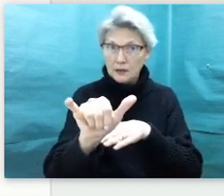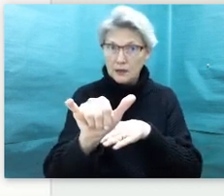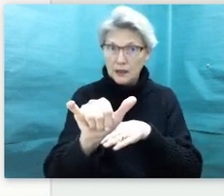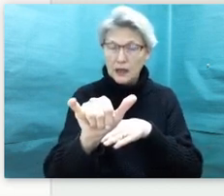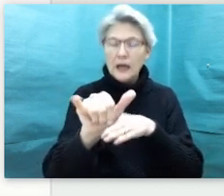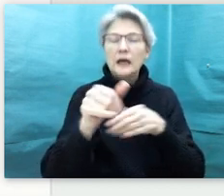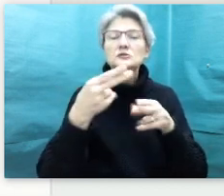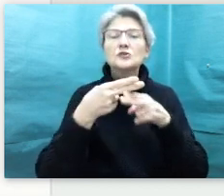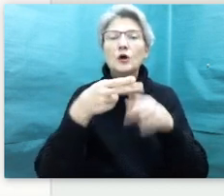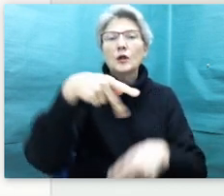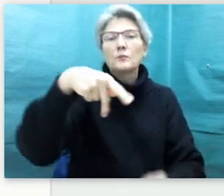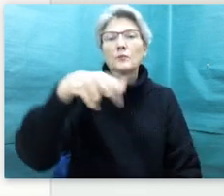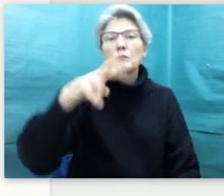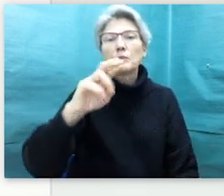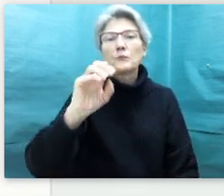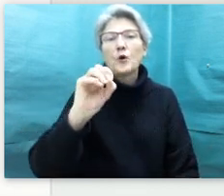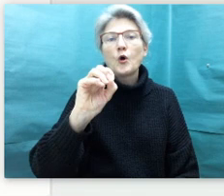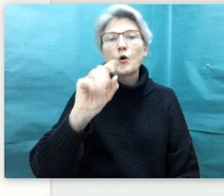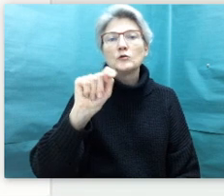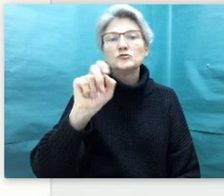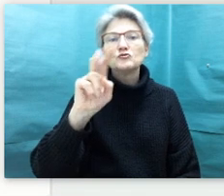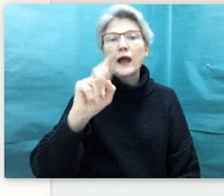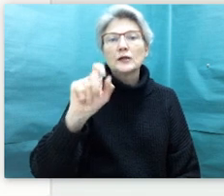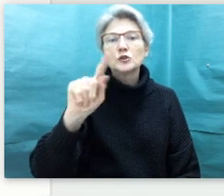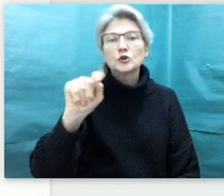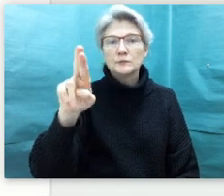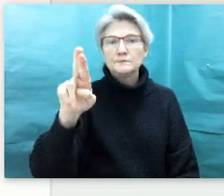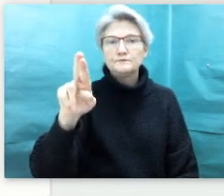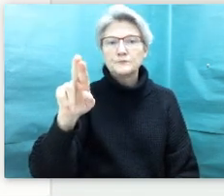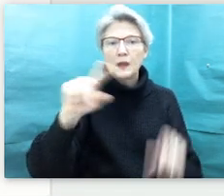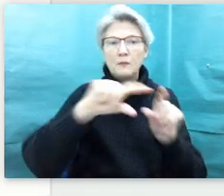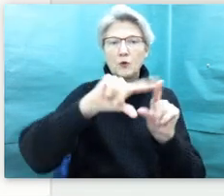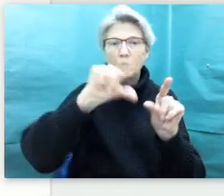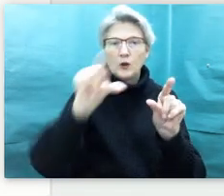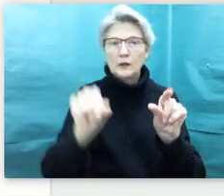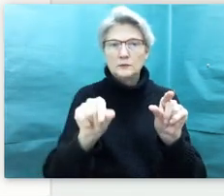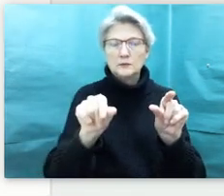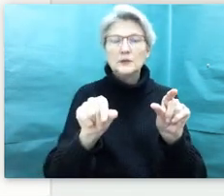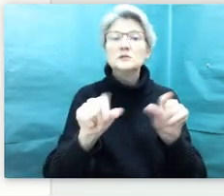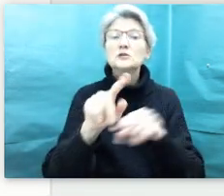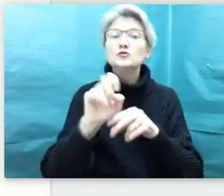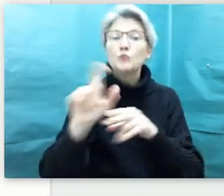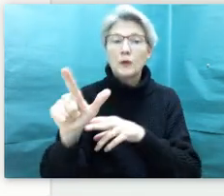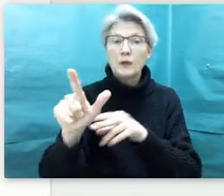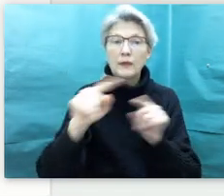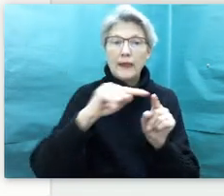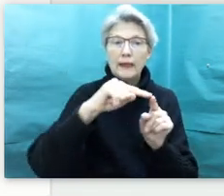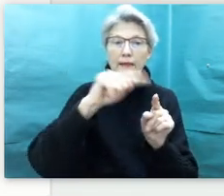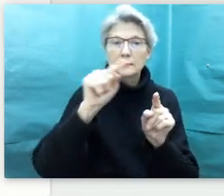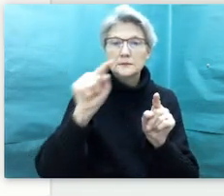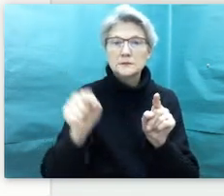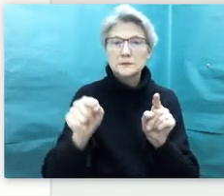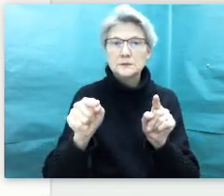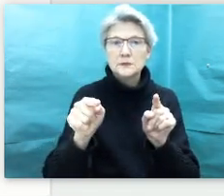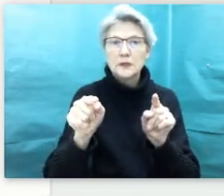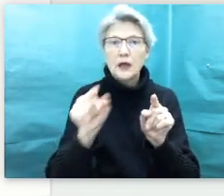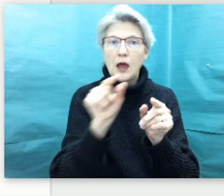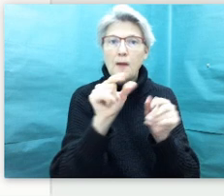in intervals from 0 degrees, you can see that there's a 0 on this side as well as this side,